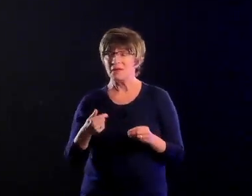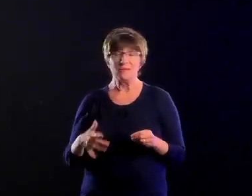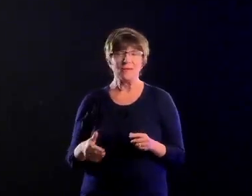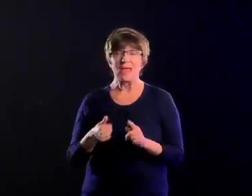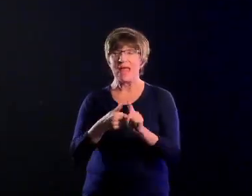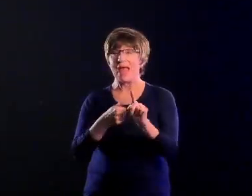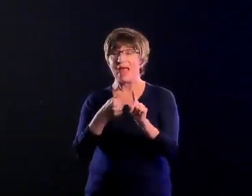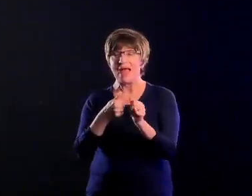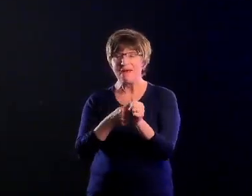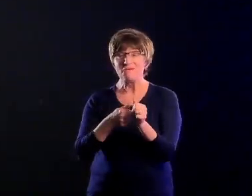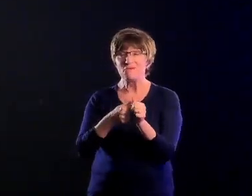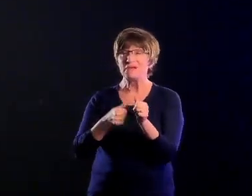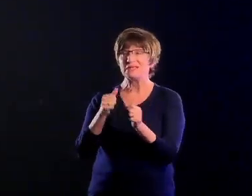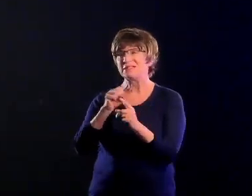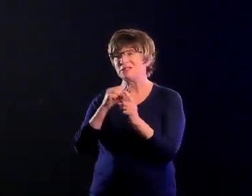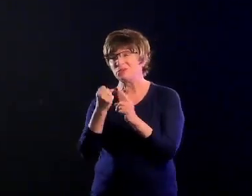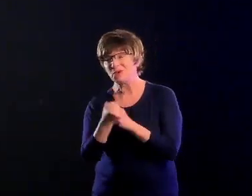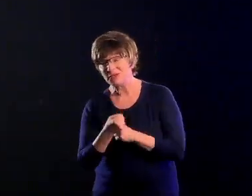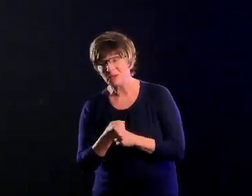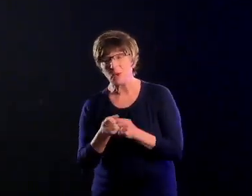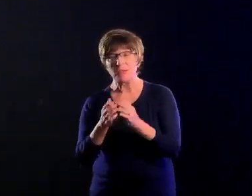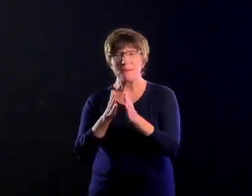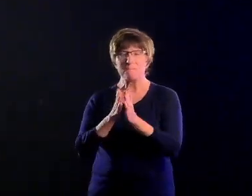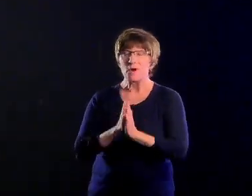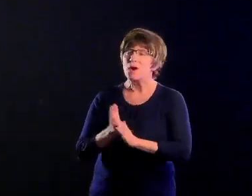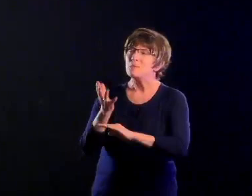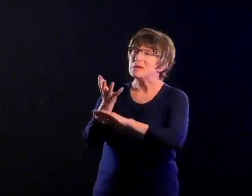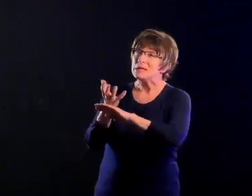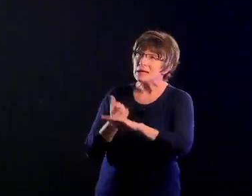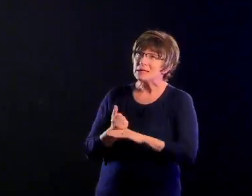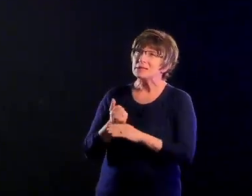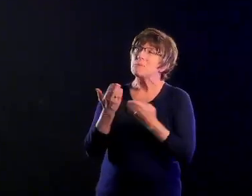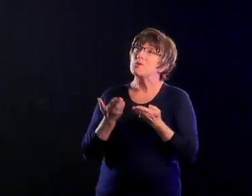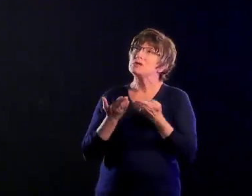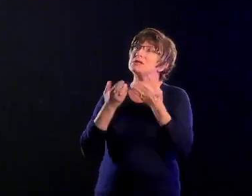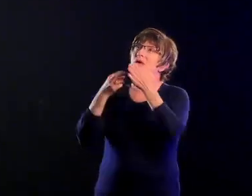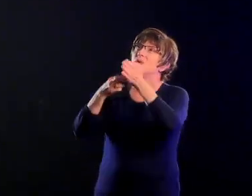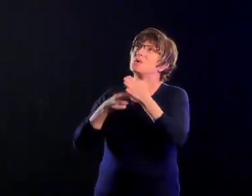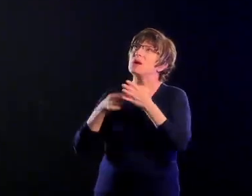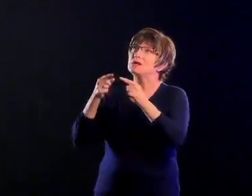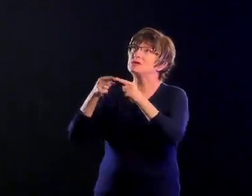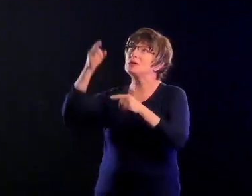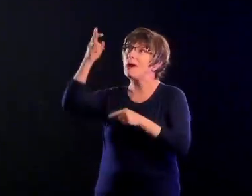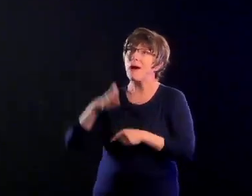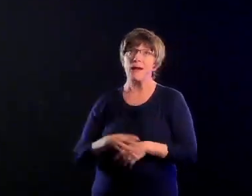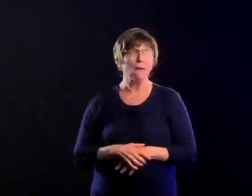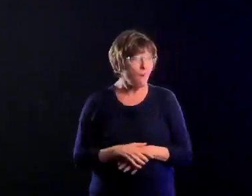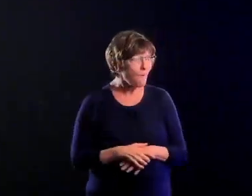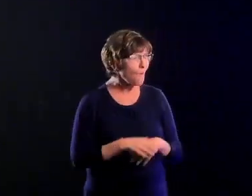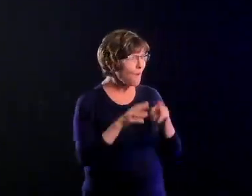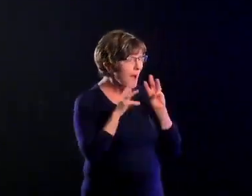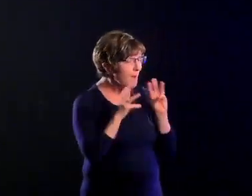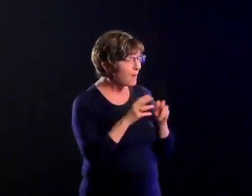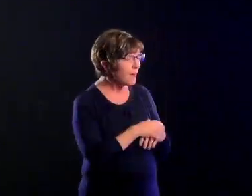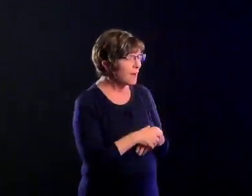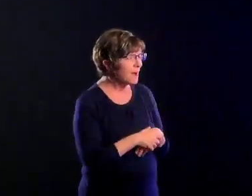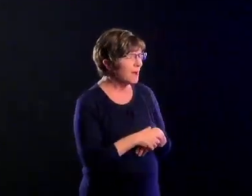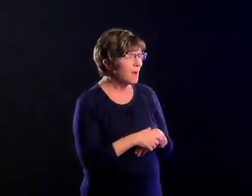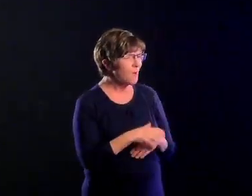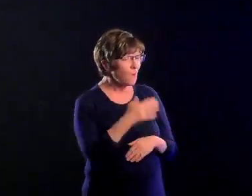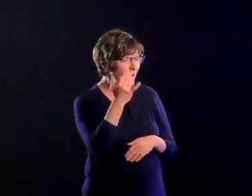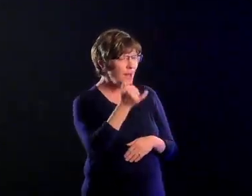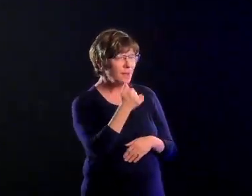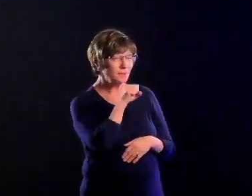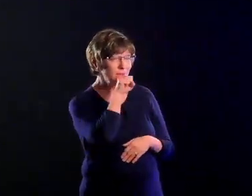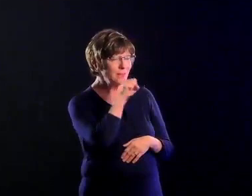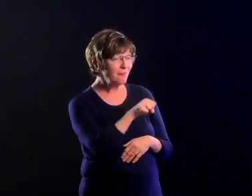situation, by prayer and petition, with thanksgiving, present your request to God. Wow, way to go, Davey. Davey, why did you love that